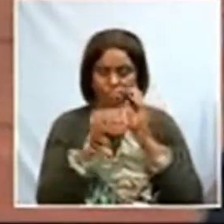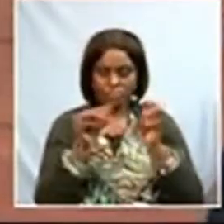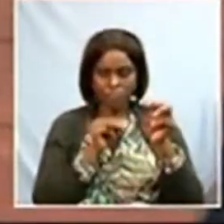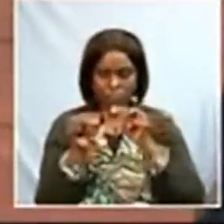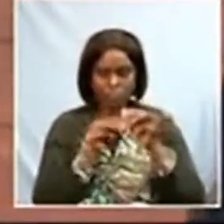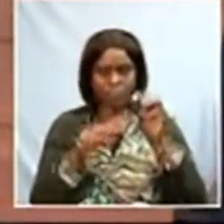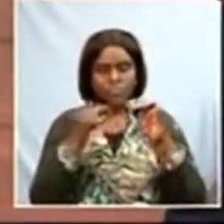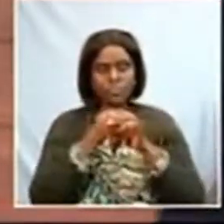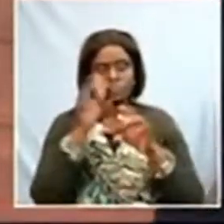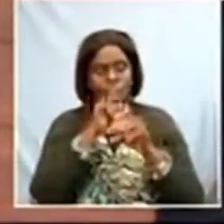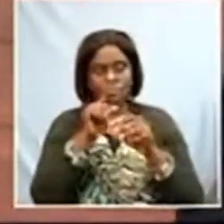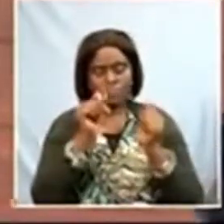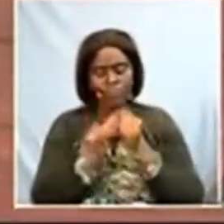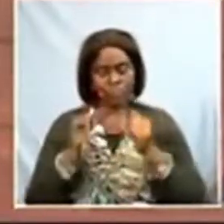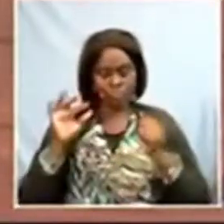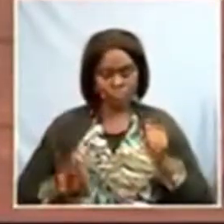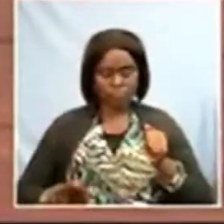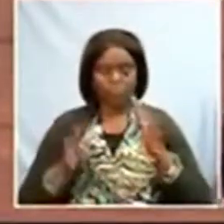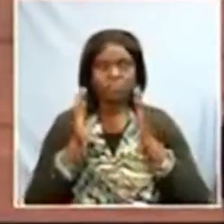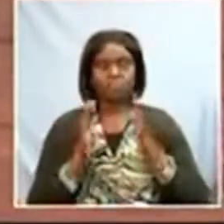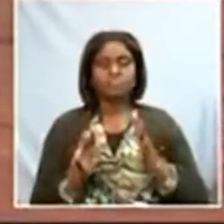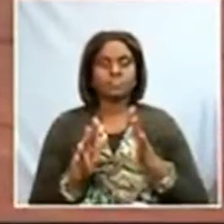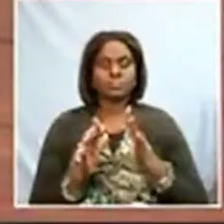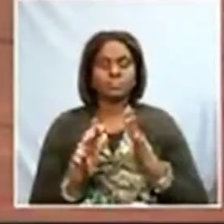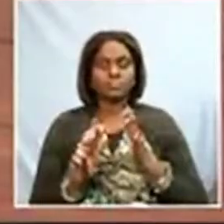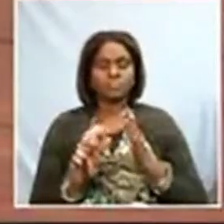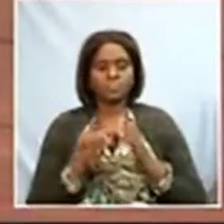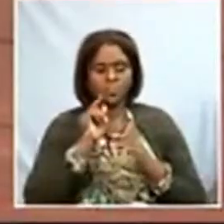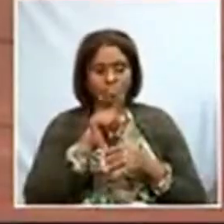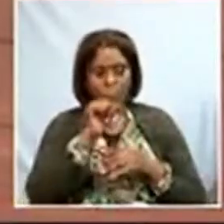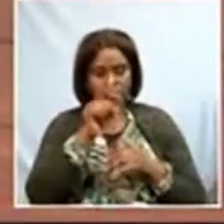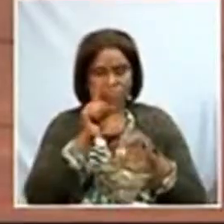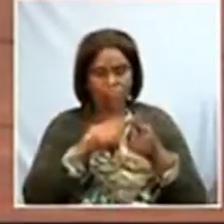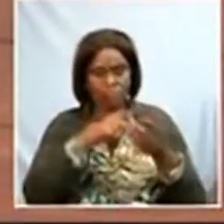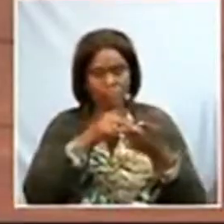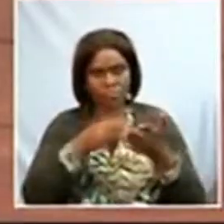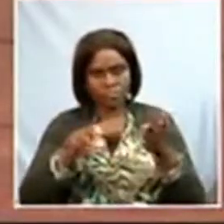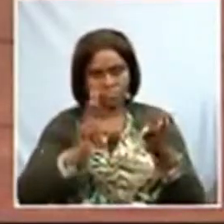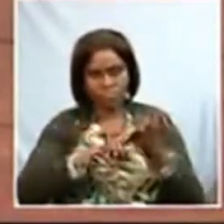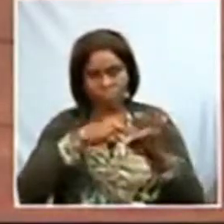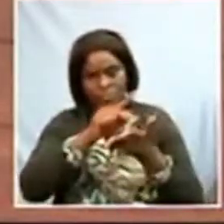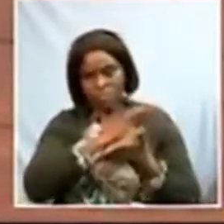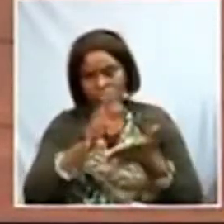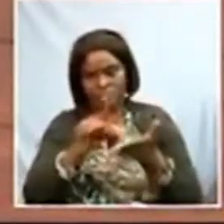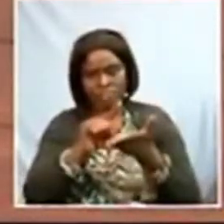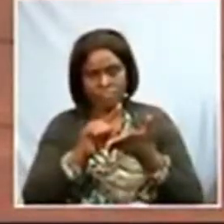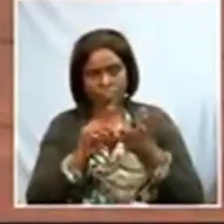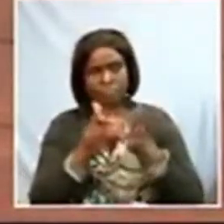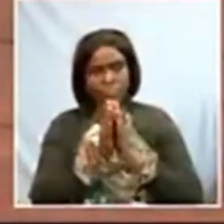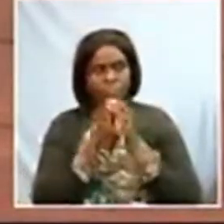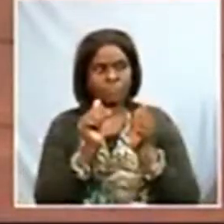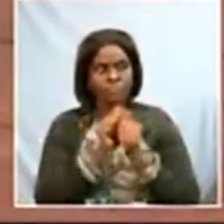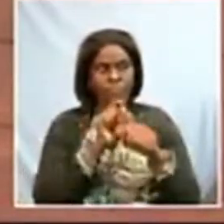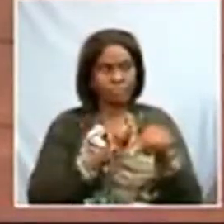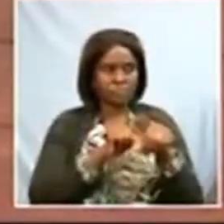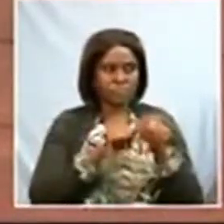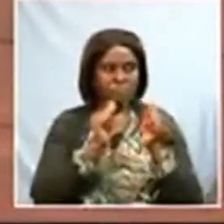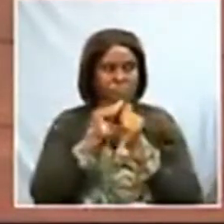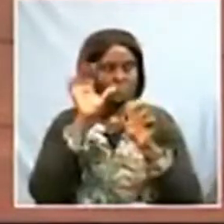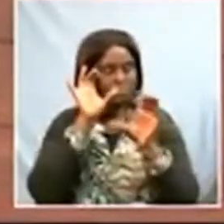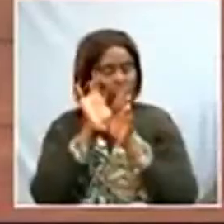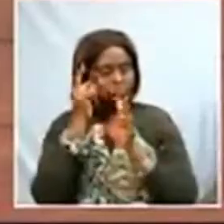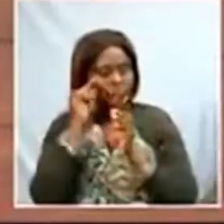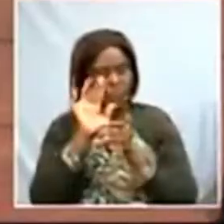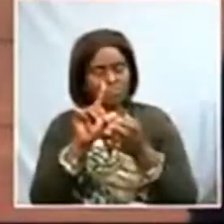engaged with beneficiaries on the need to repay loans, reminding them of the terms and conditions of